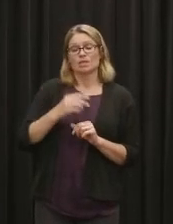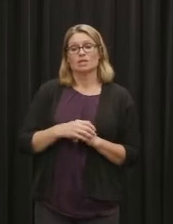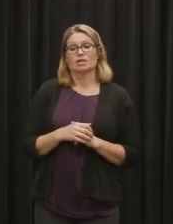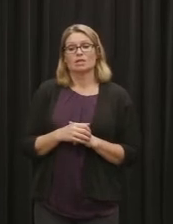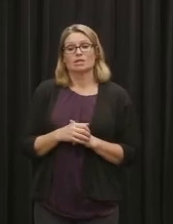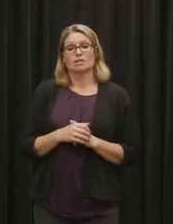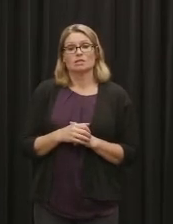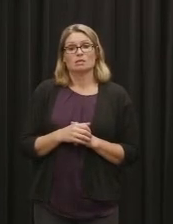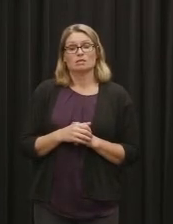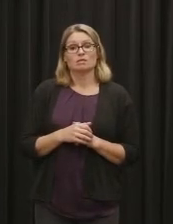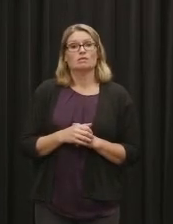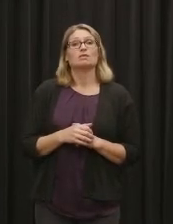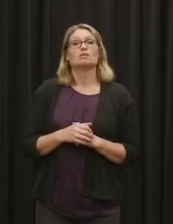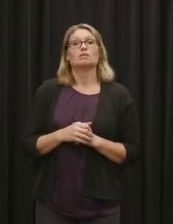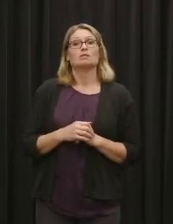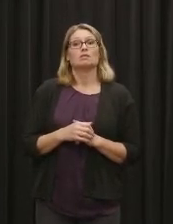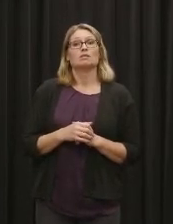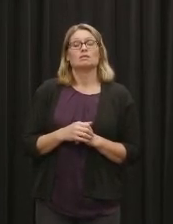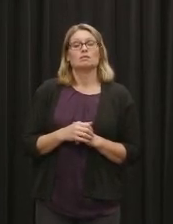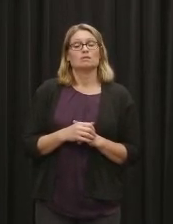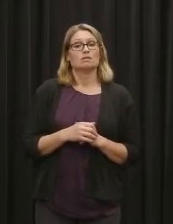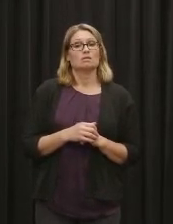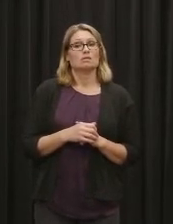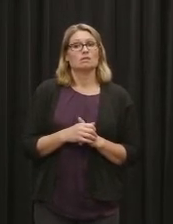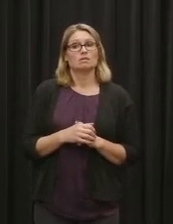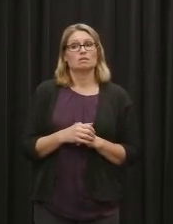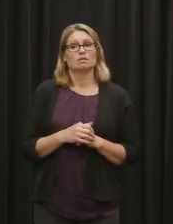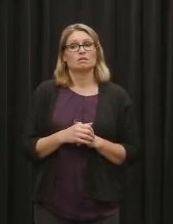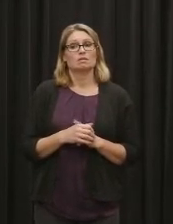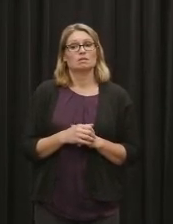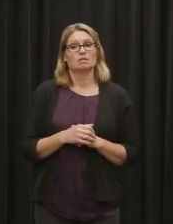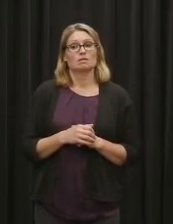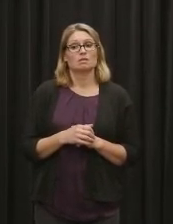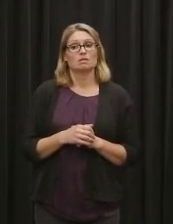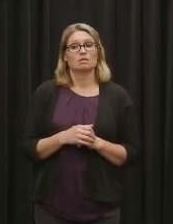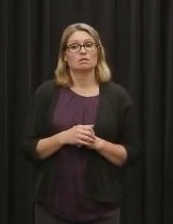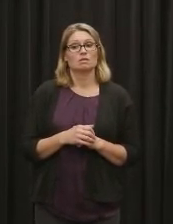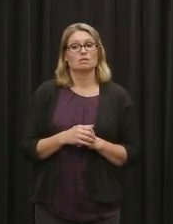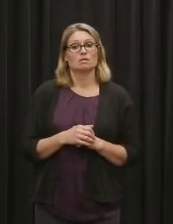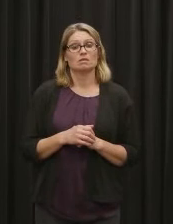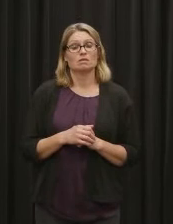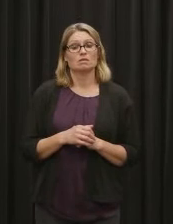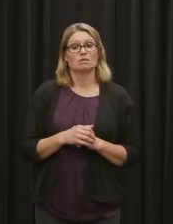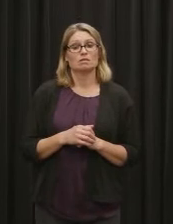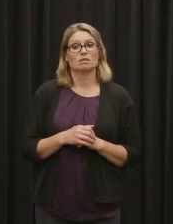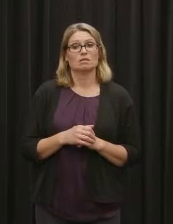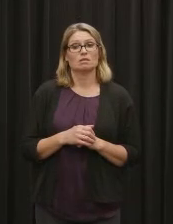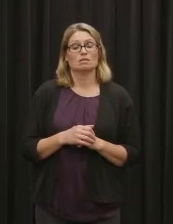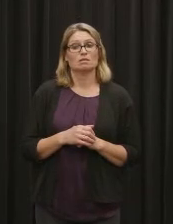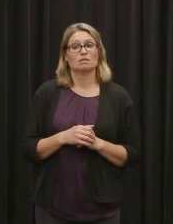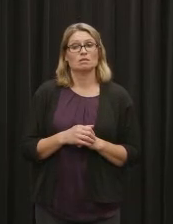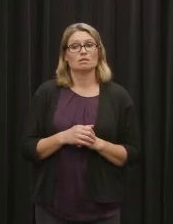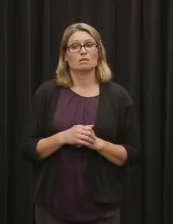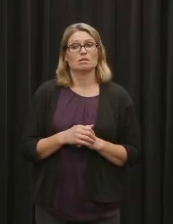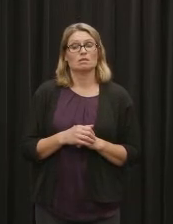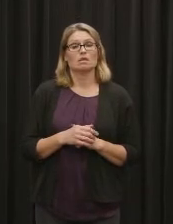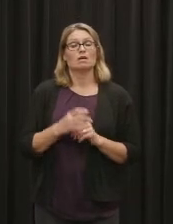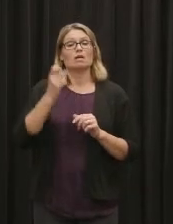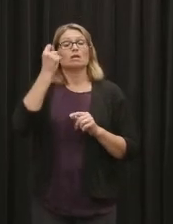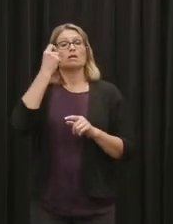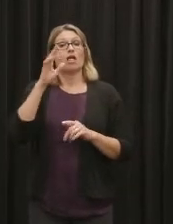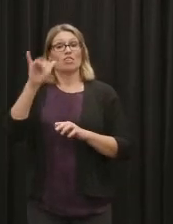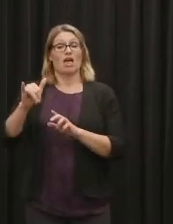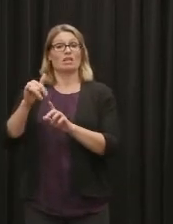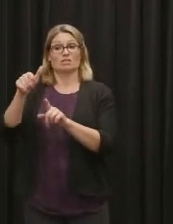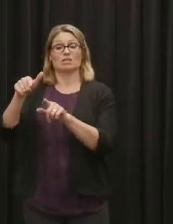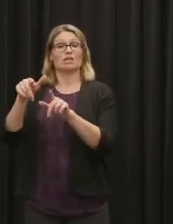is, as we progress through this, there is every intention to bring the vaccination to